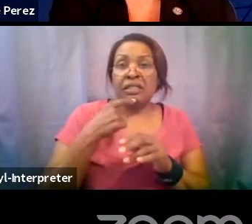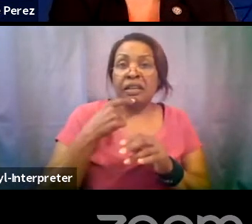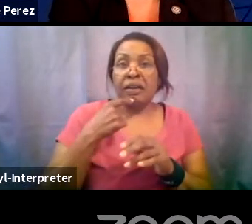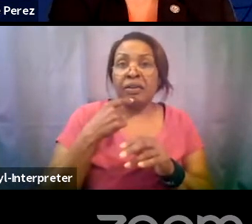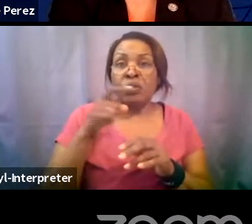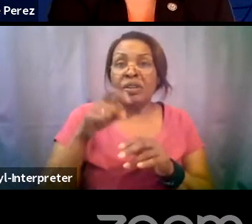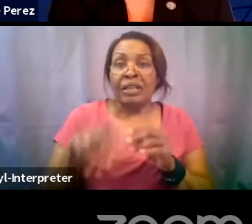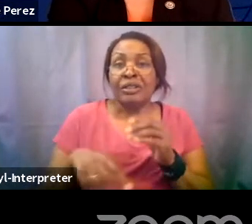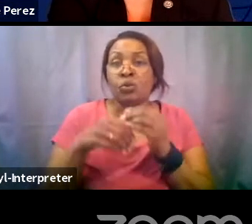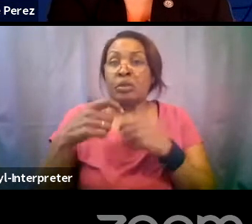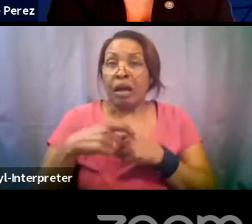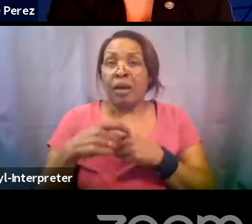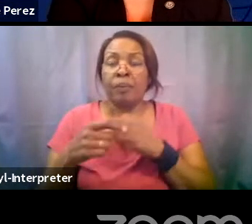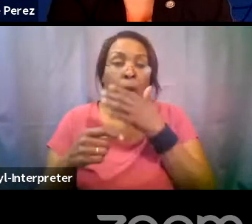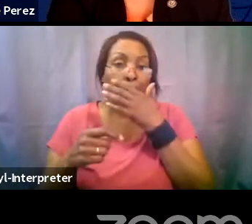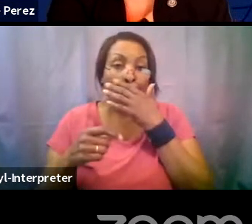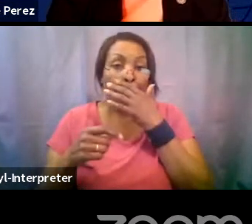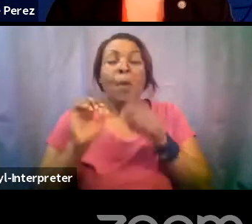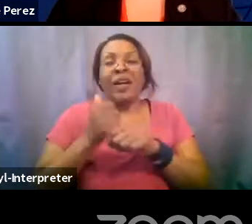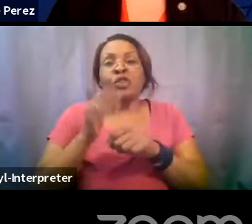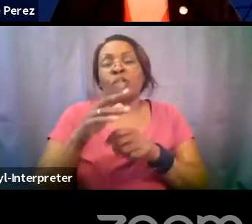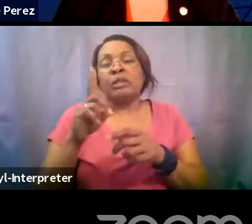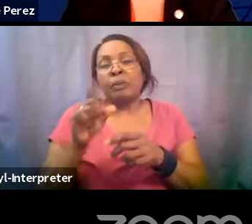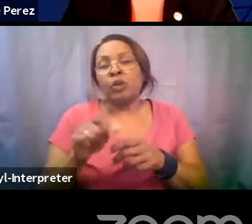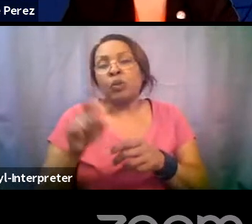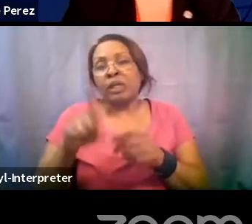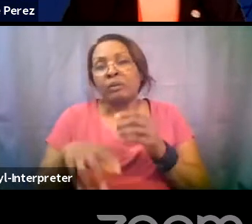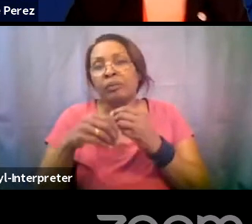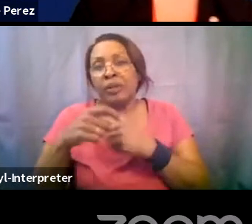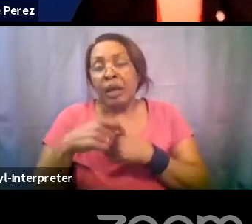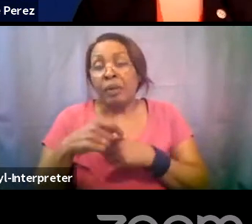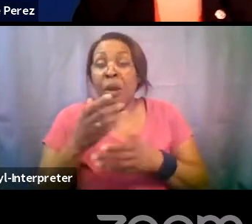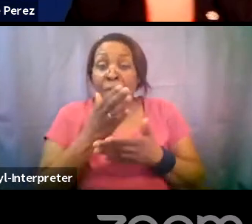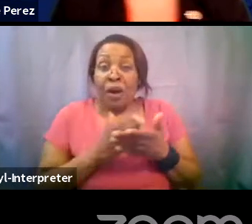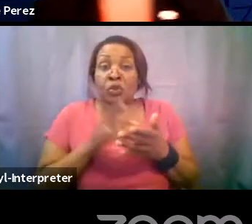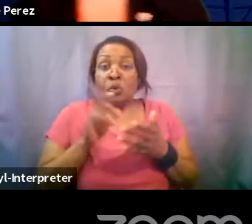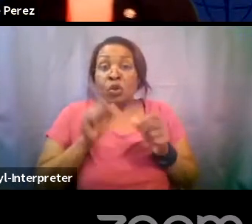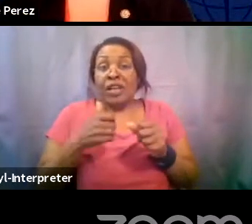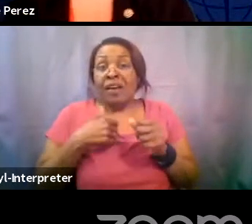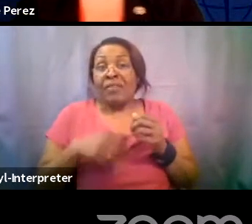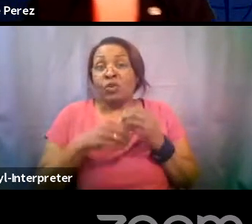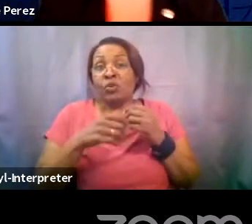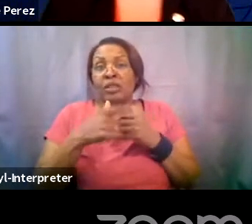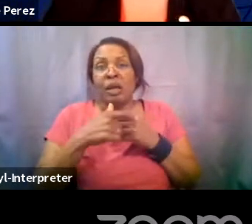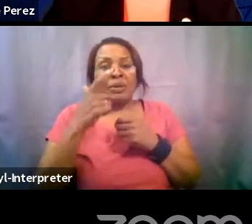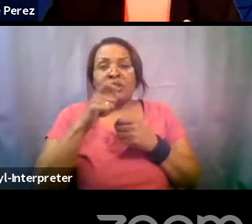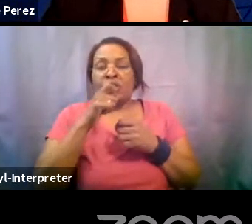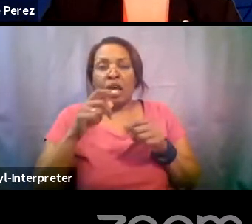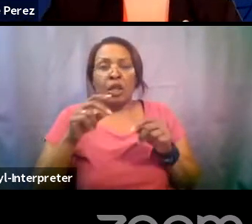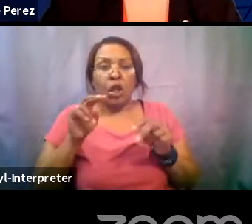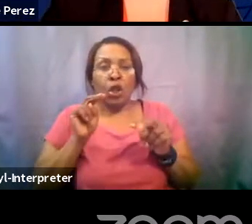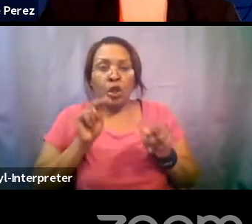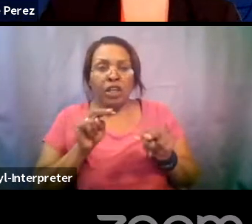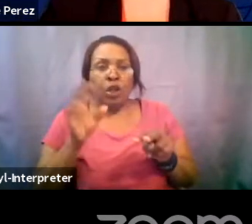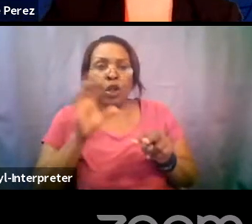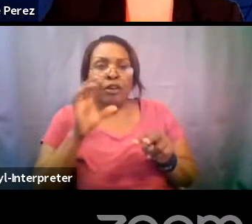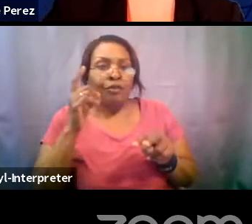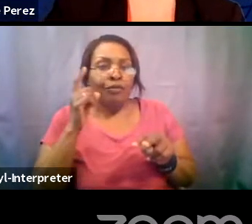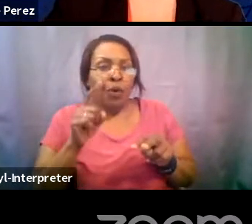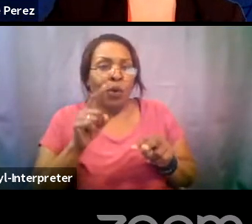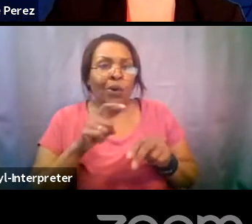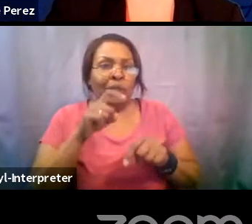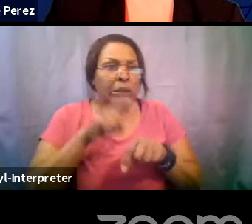are parts of the test where you actually could have extra time because they're not specifically looking for